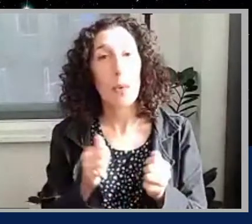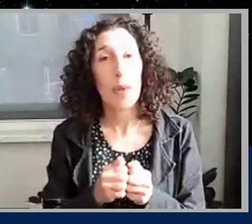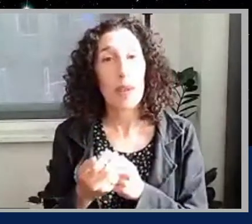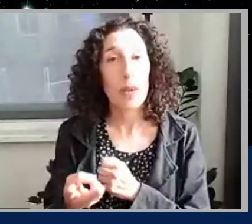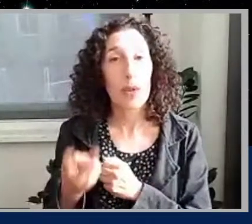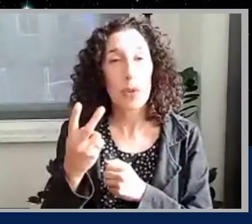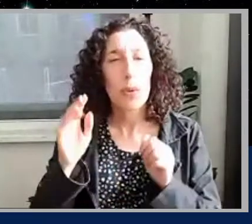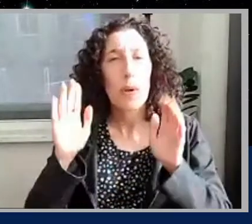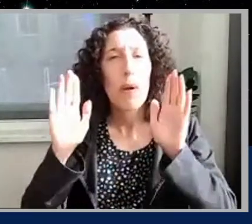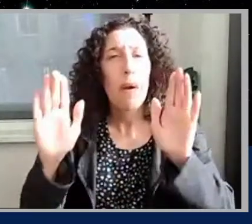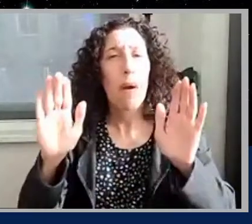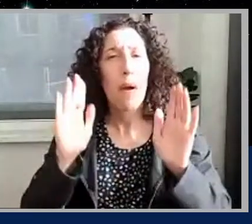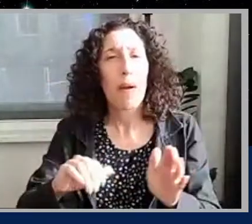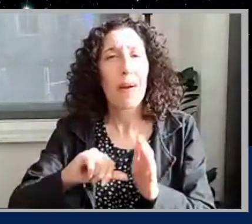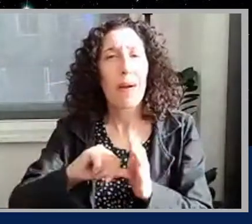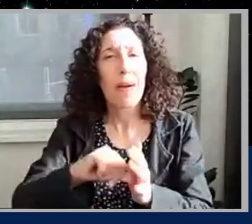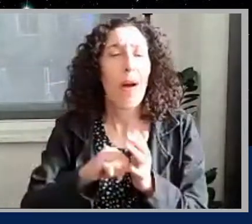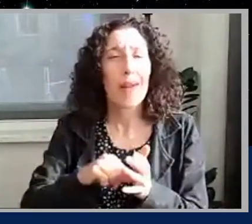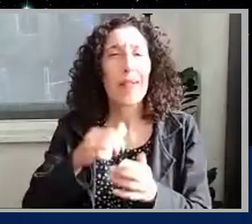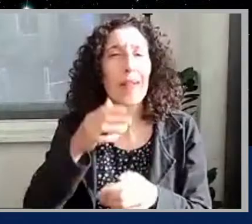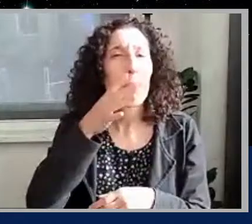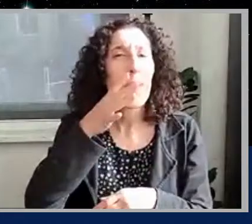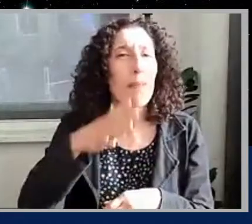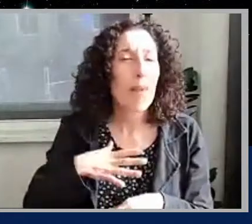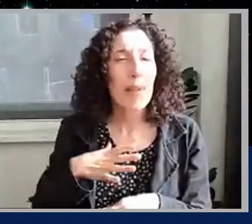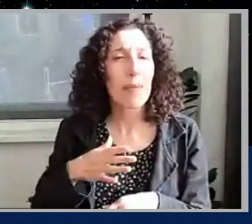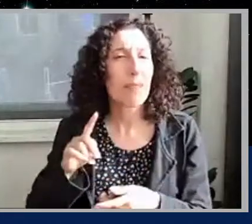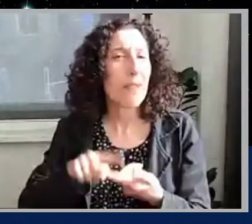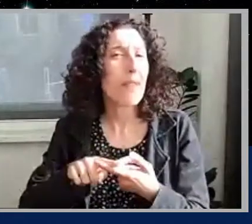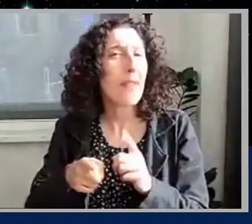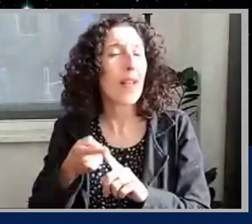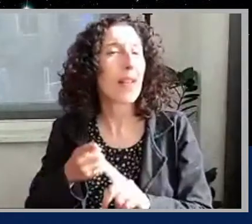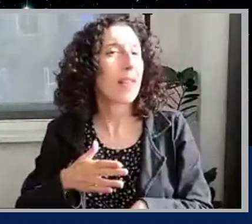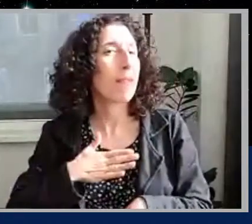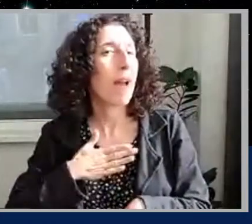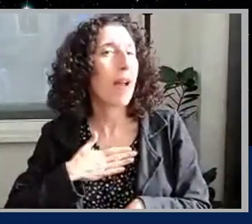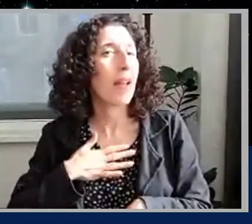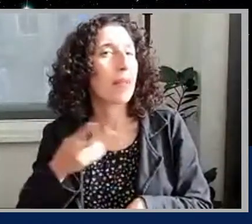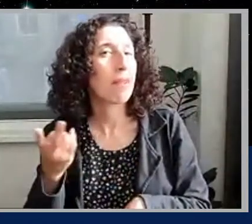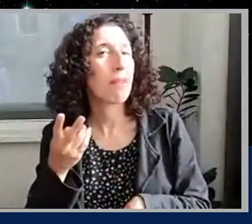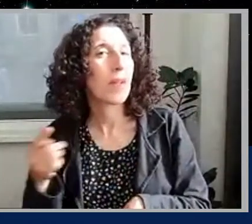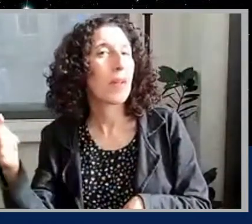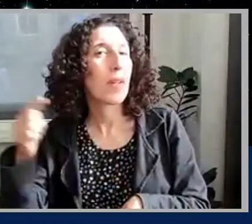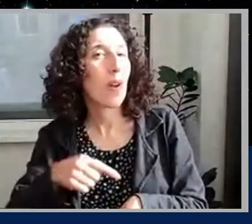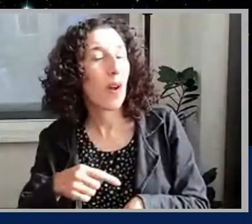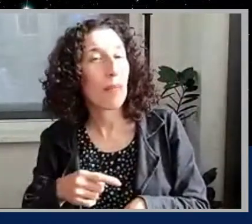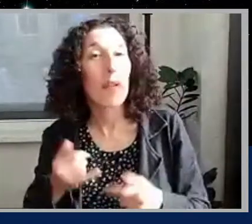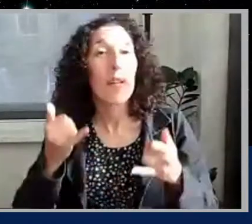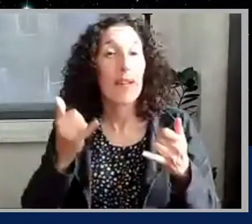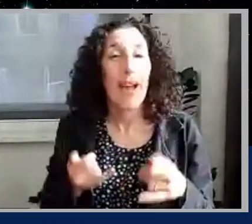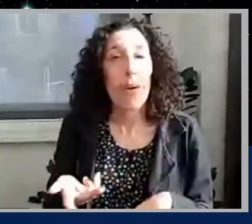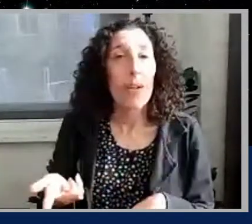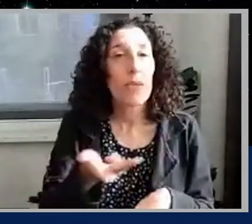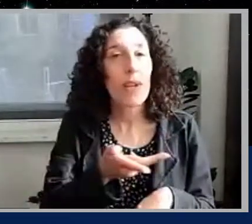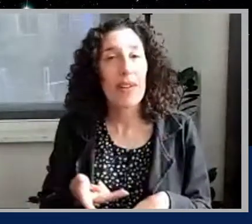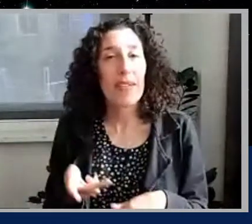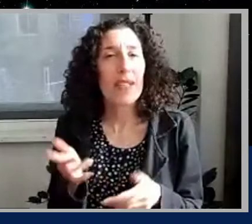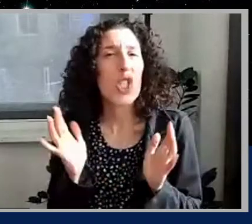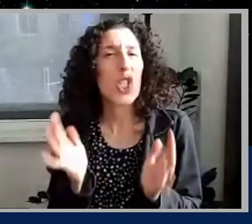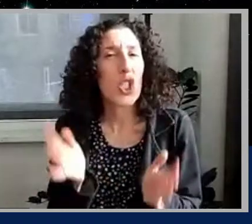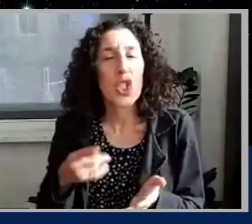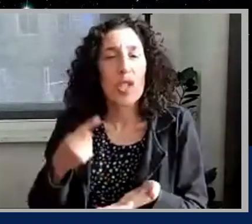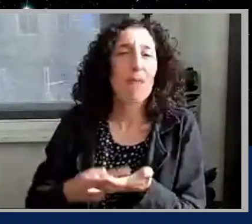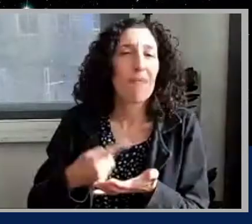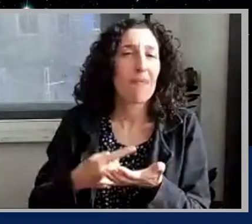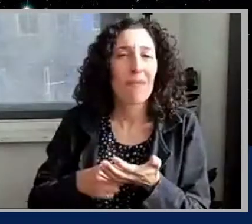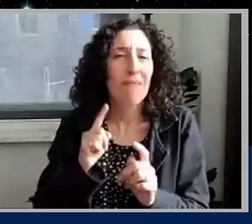I happen to know in real life. So I'm really excited that I just get to spend the next hour and a half geeking out with them and letting you